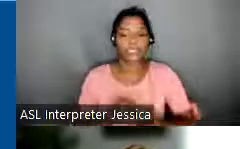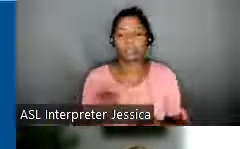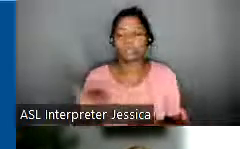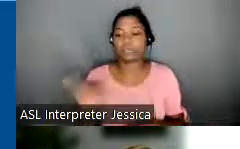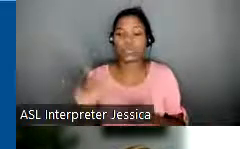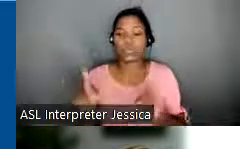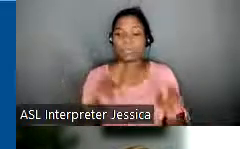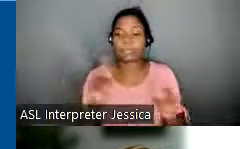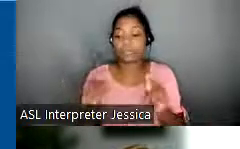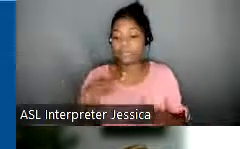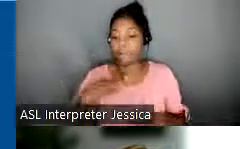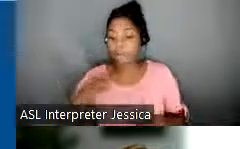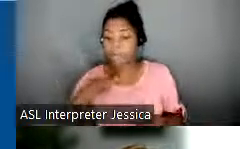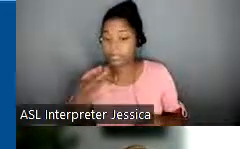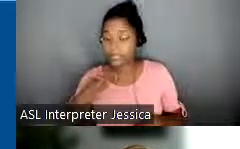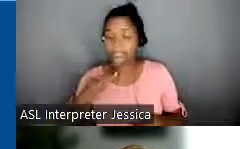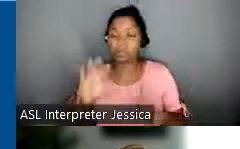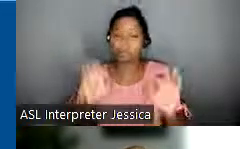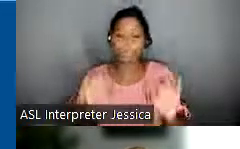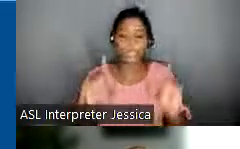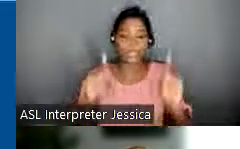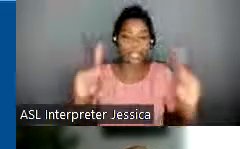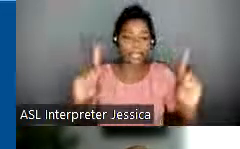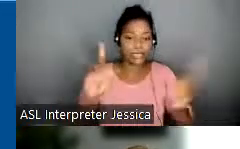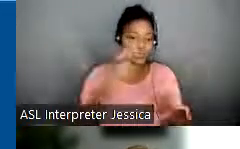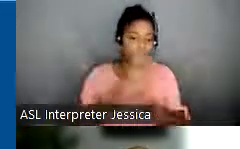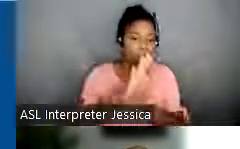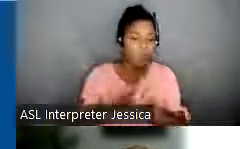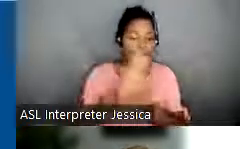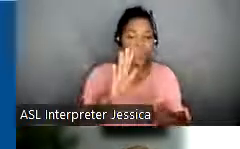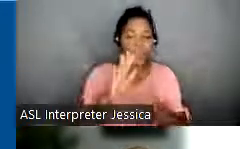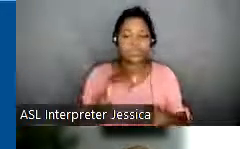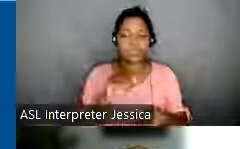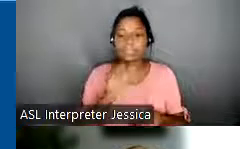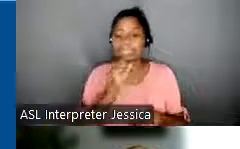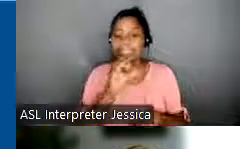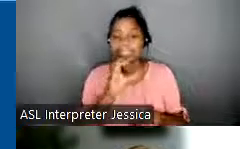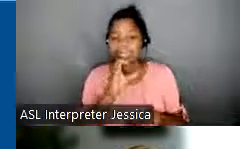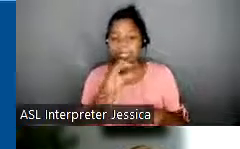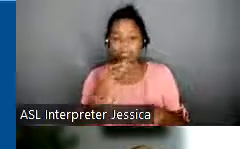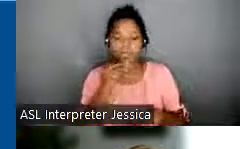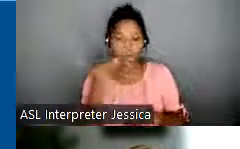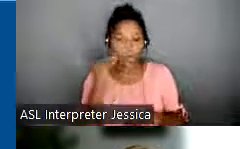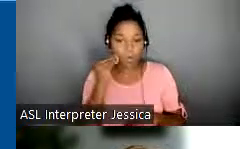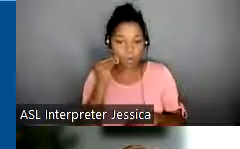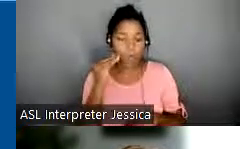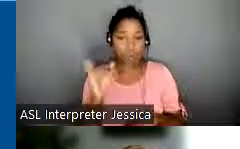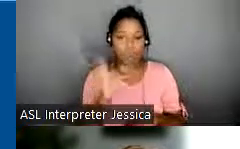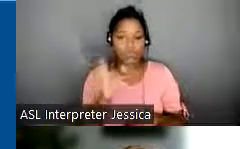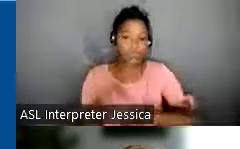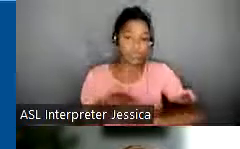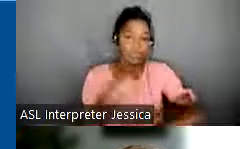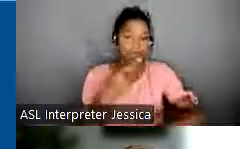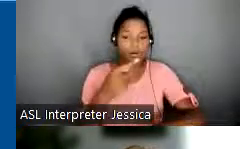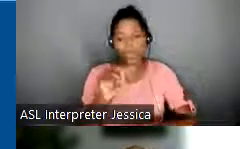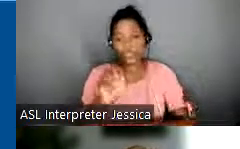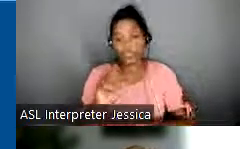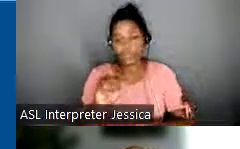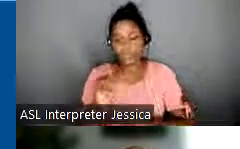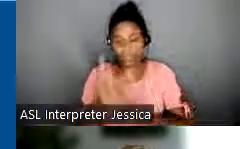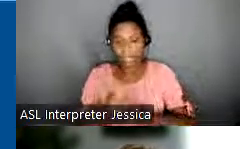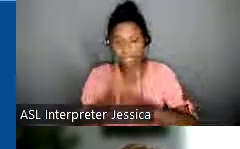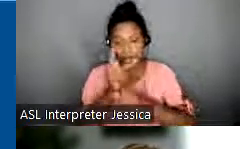organizations, educational institutions, senior centers, respite providers, senior housing and long-term care